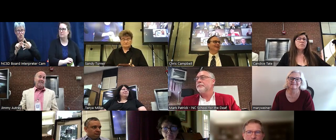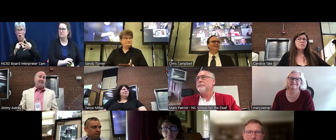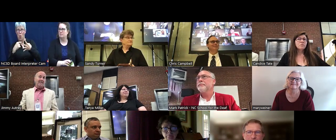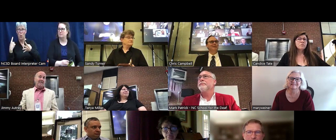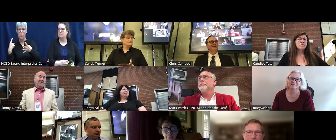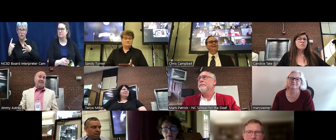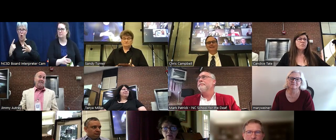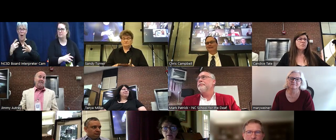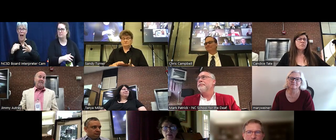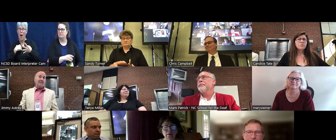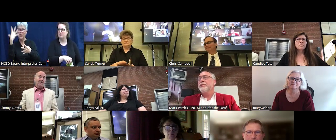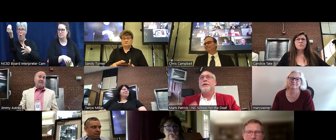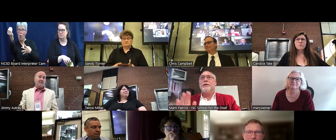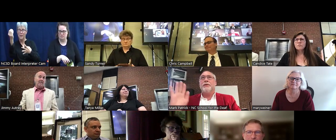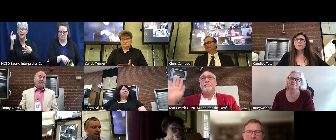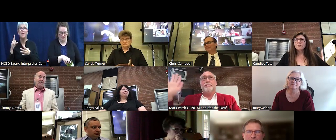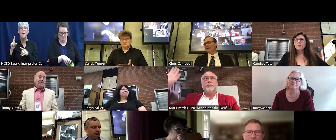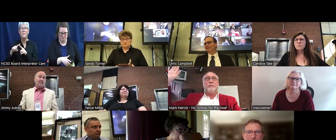certainly, but